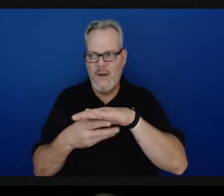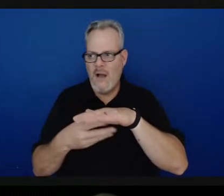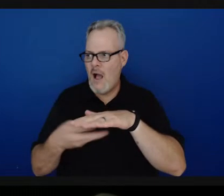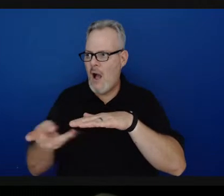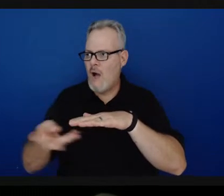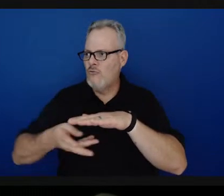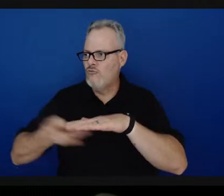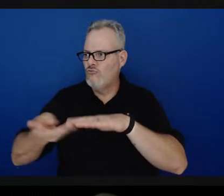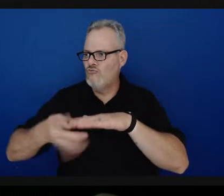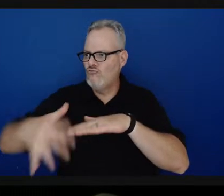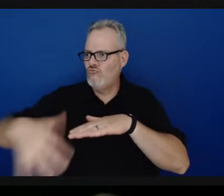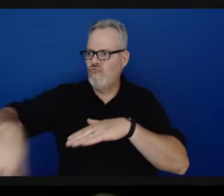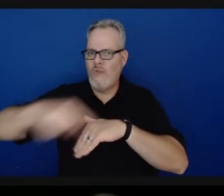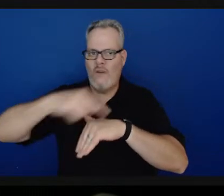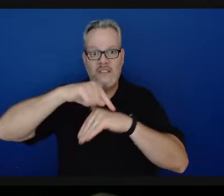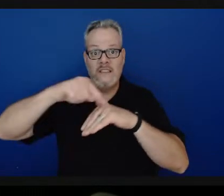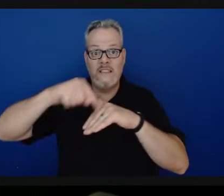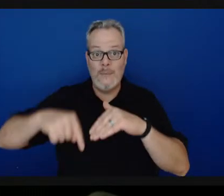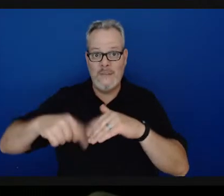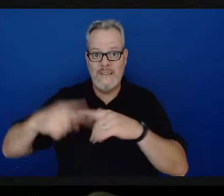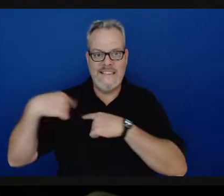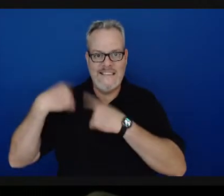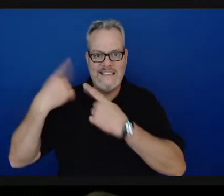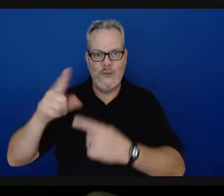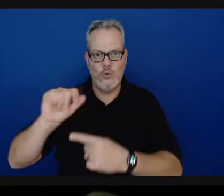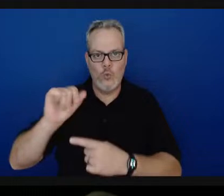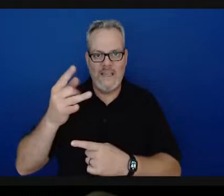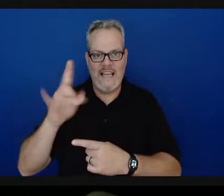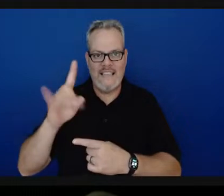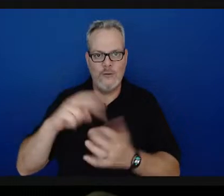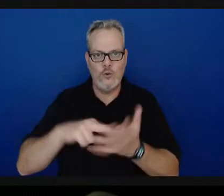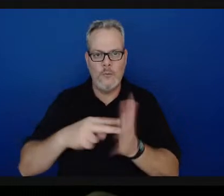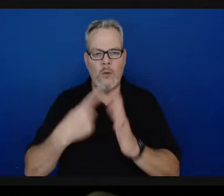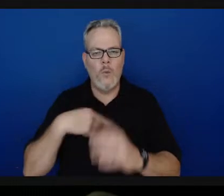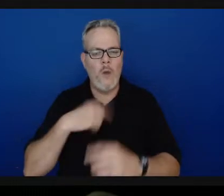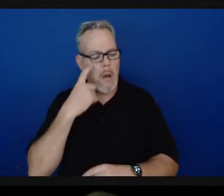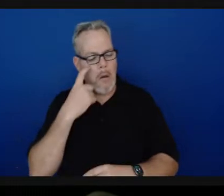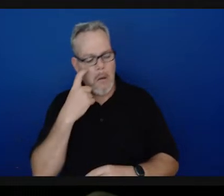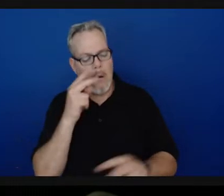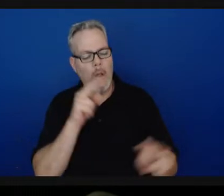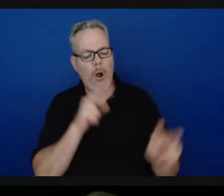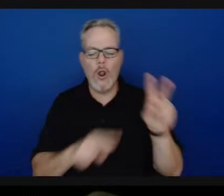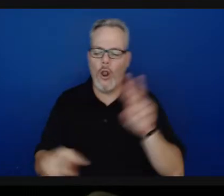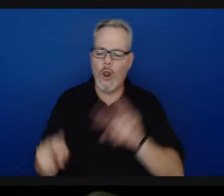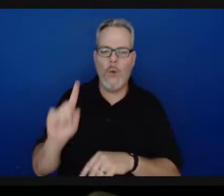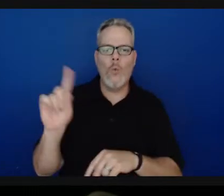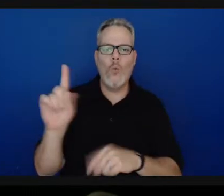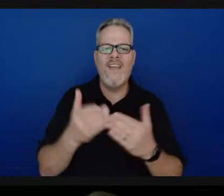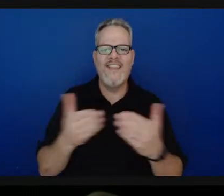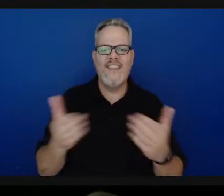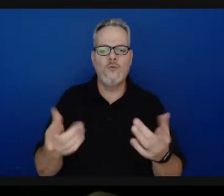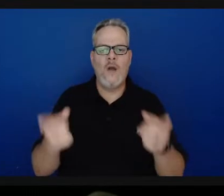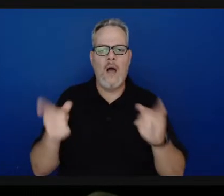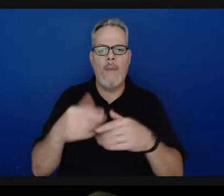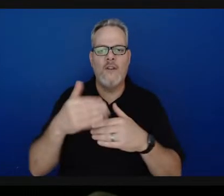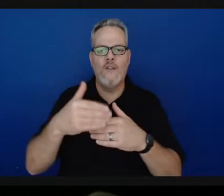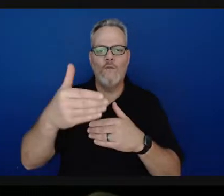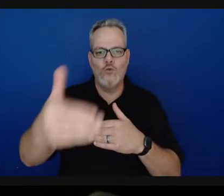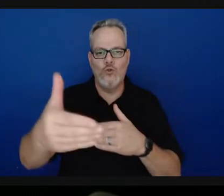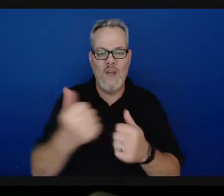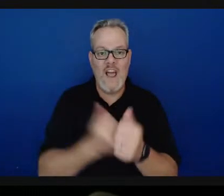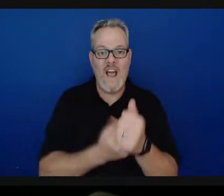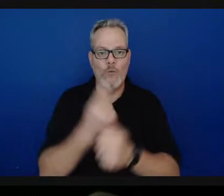So we're going to keep our eye on where things might be moving in the future. And everyone should be aware of the hazard where they